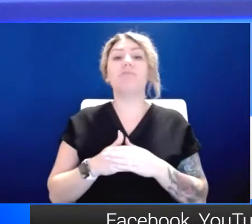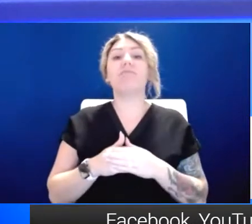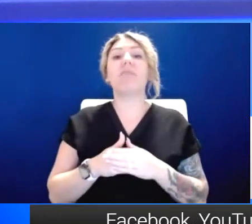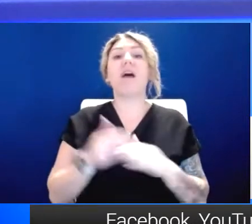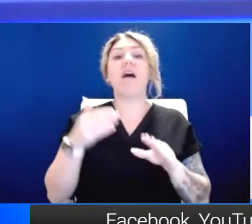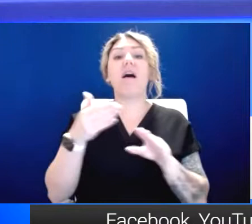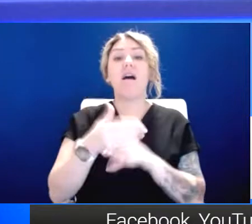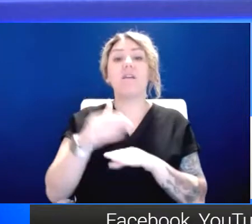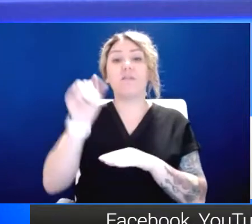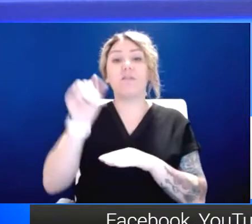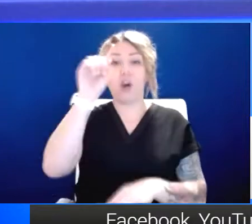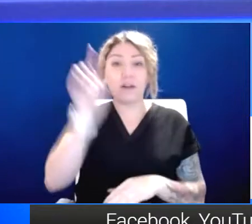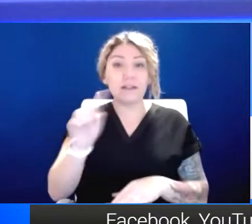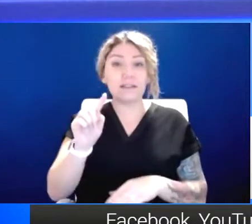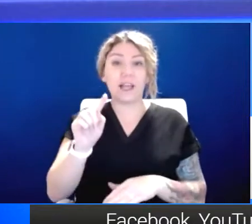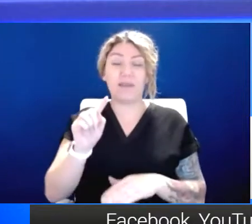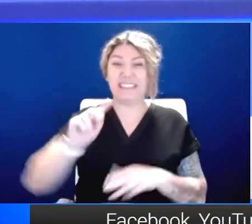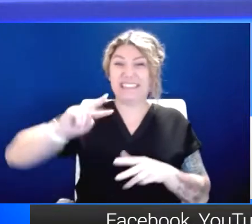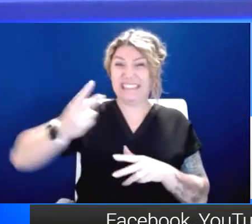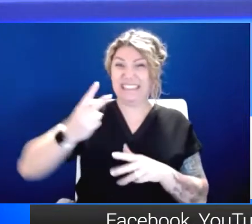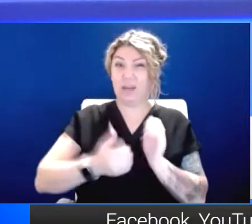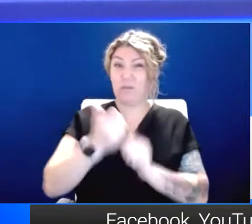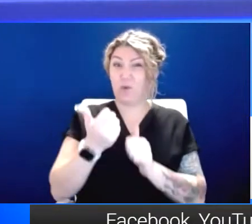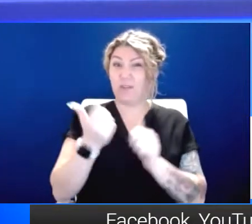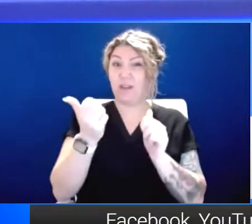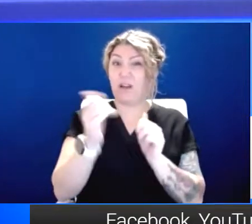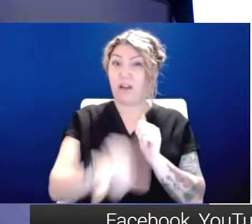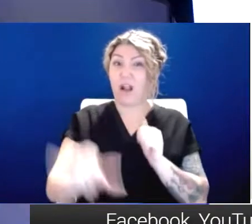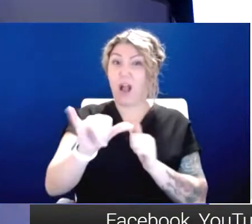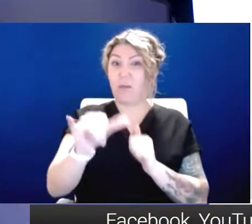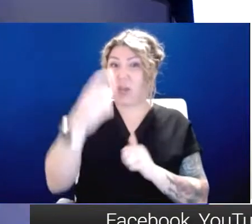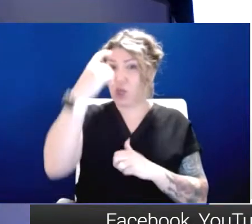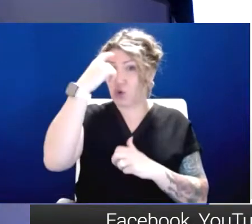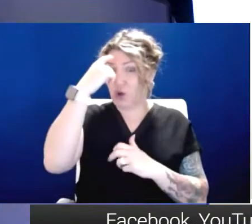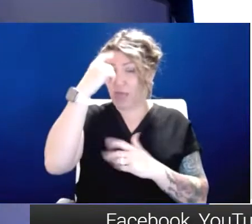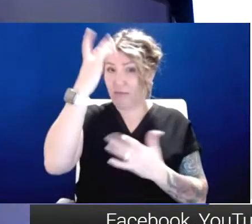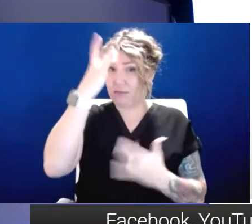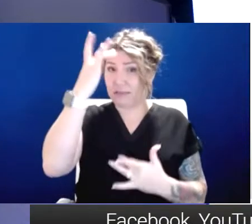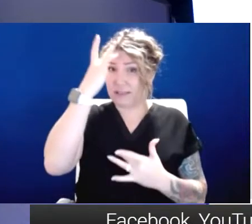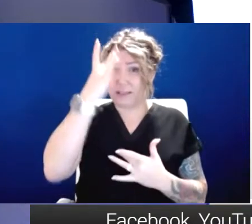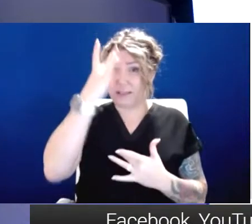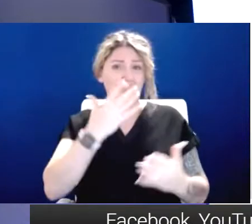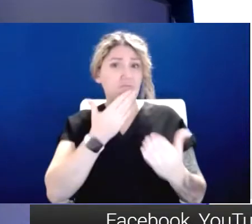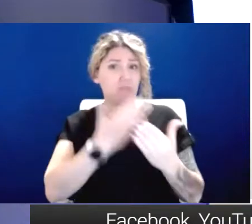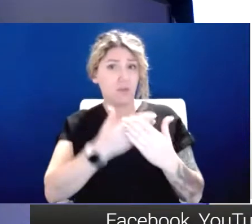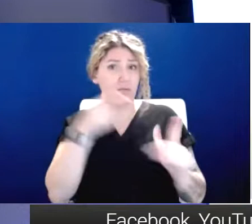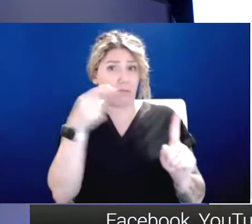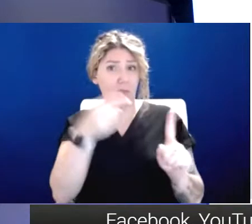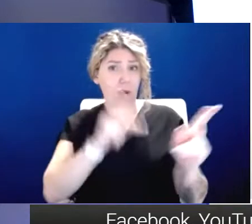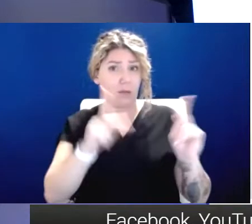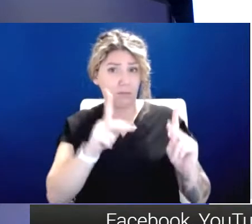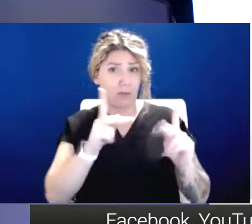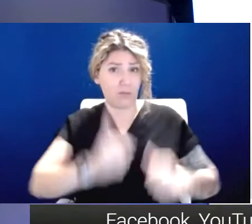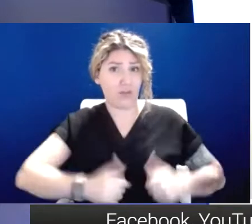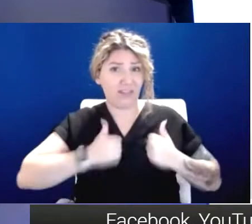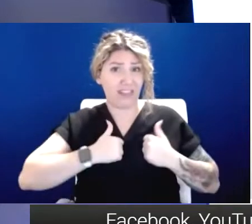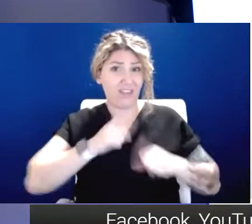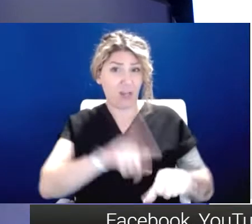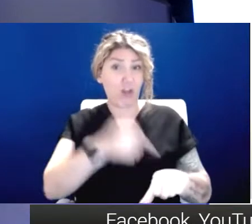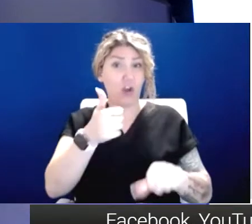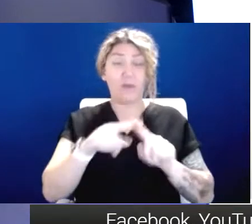common neurodegenerative disorder for neurological diseases. But you make a good point. People are living longer. That's good news. But bad news is now we have